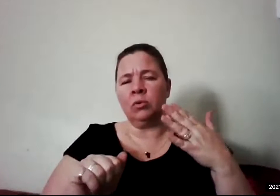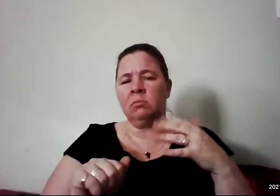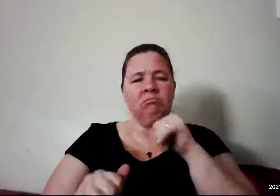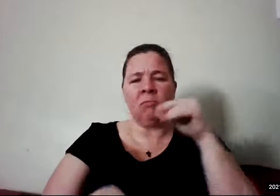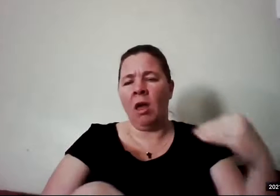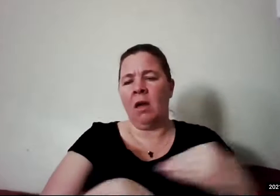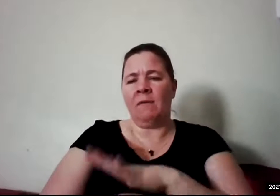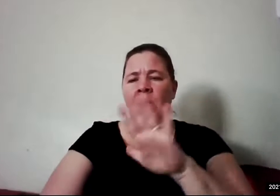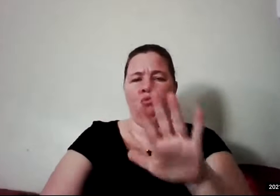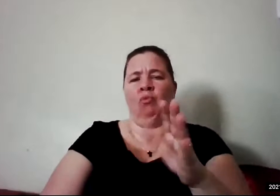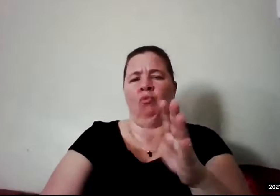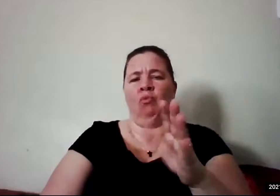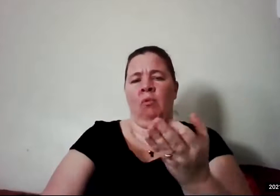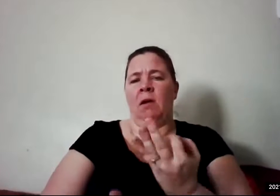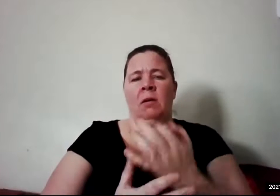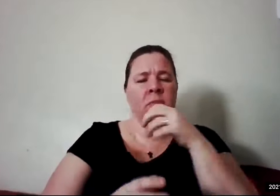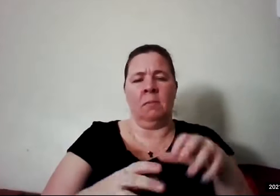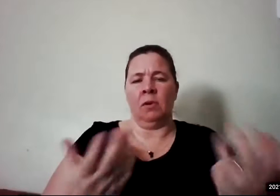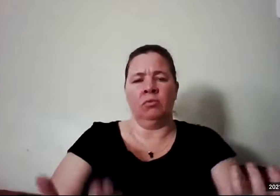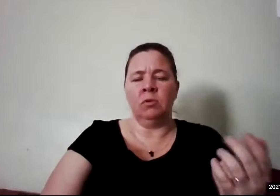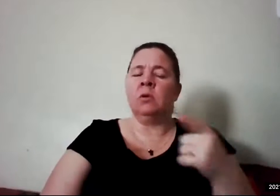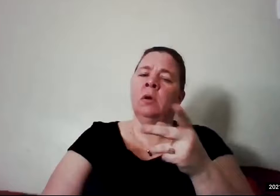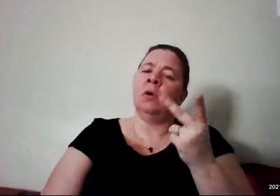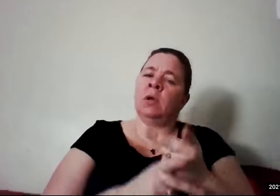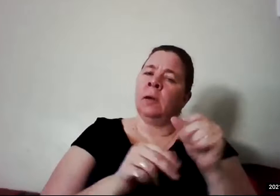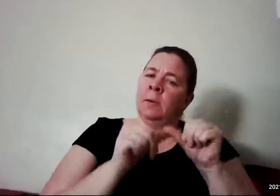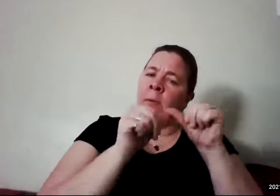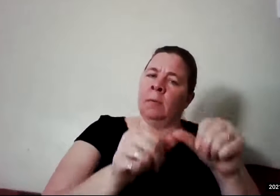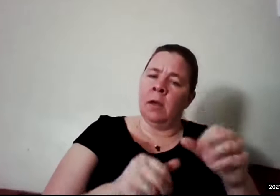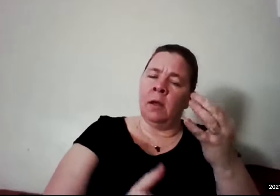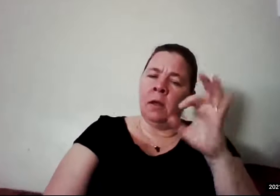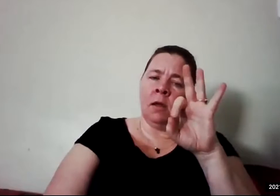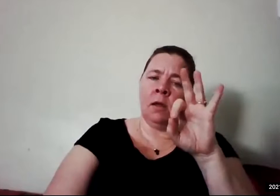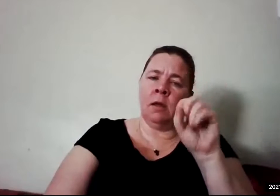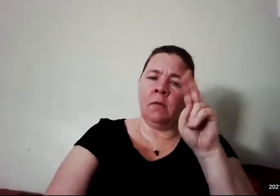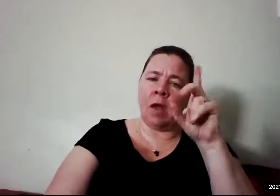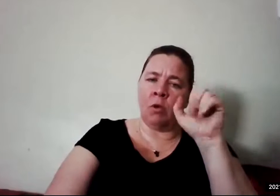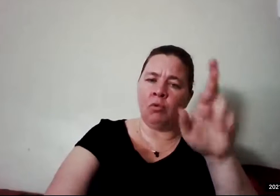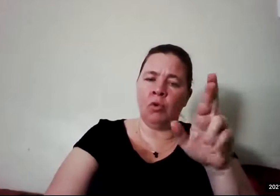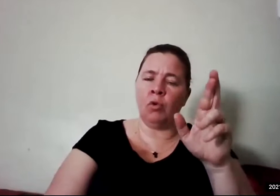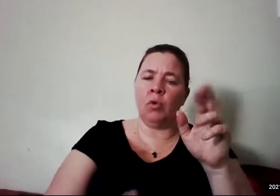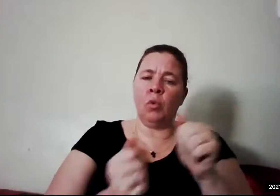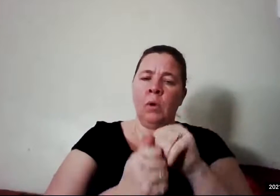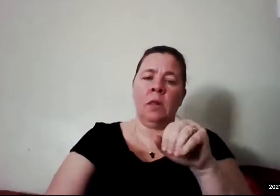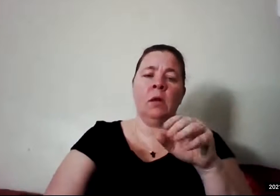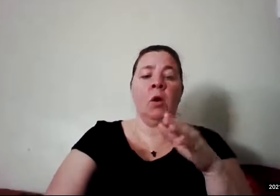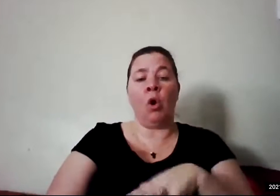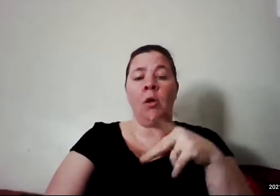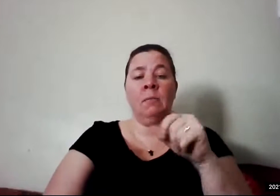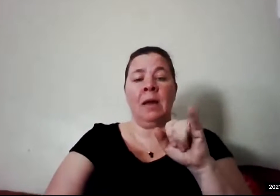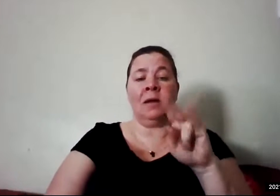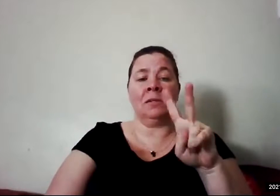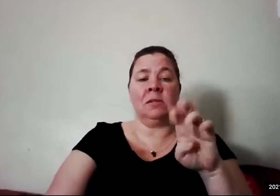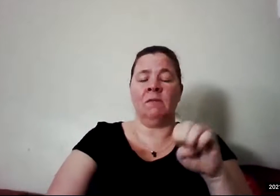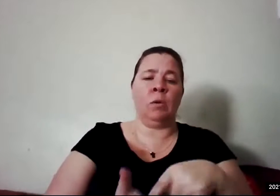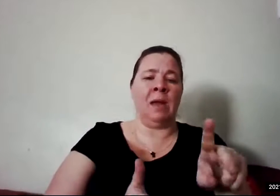your pocket, and you continue to remain a founder with Onpassive. And yeah, so it's just, you're only paying twice